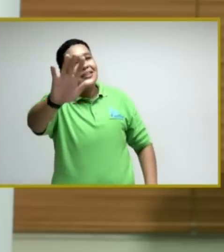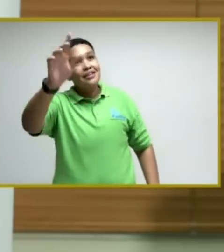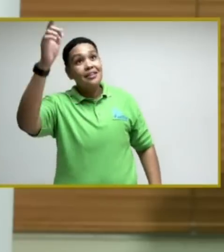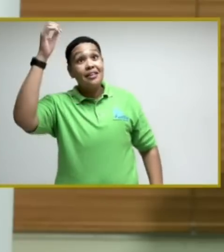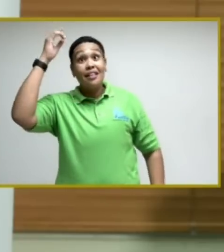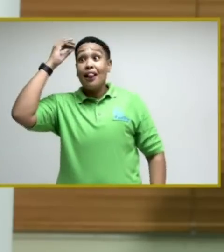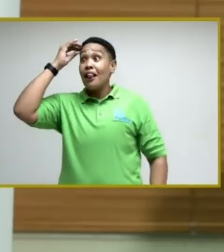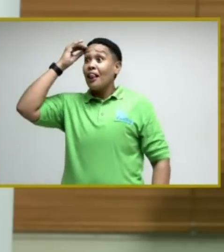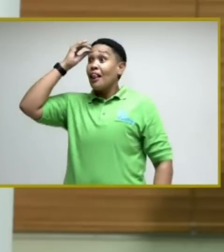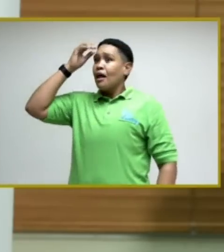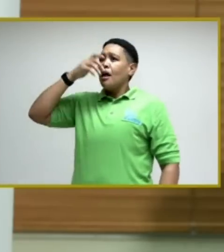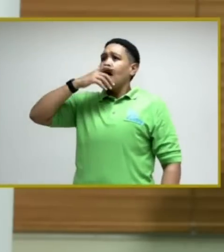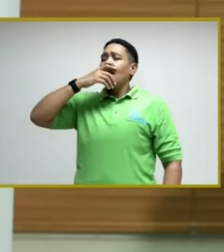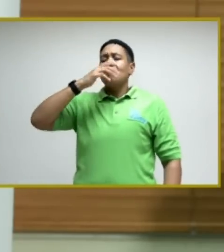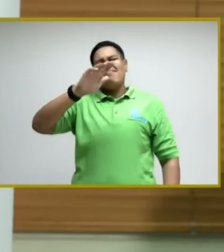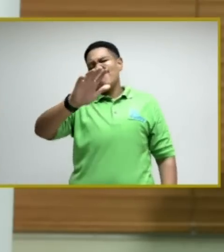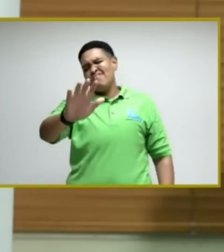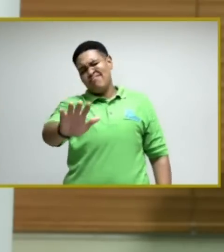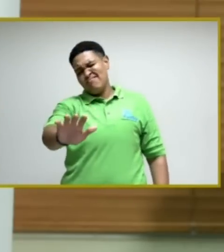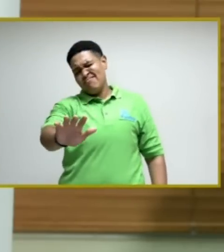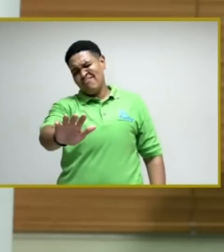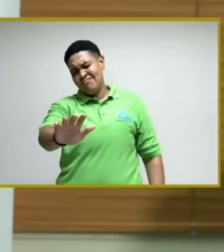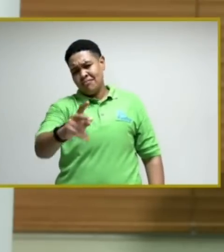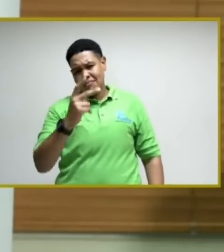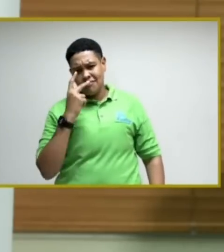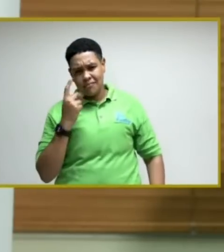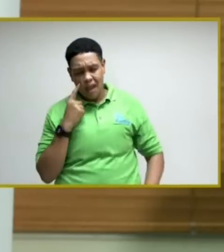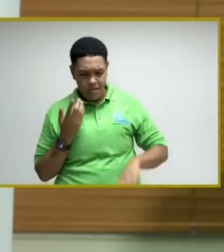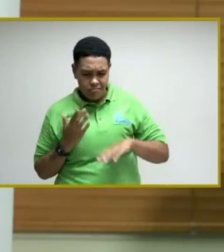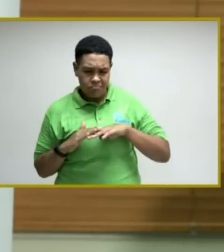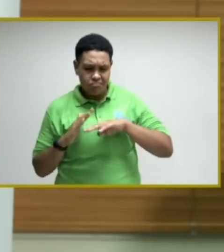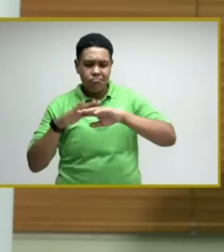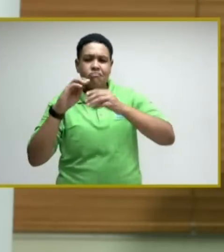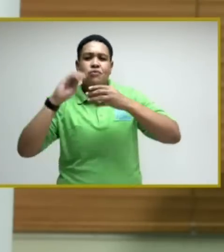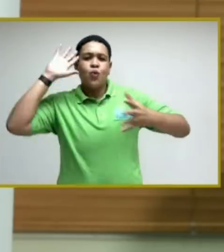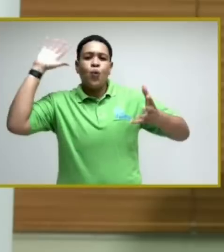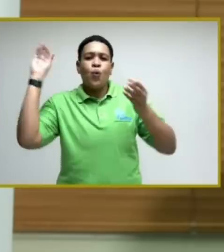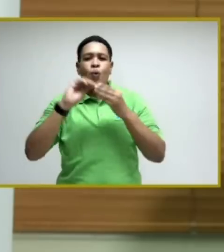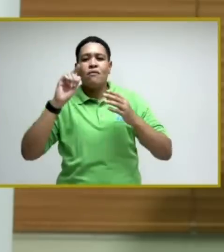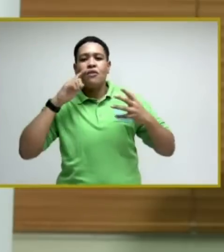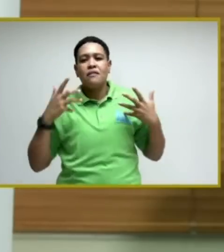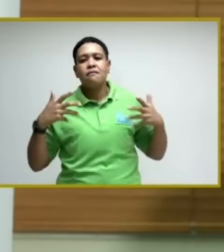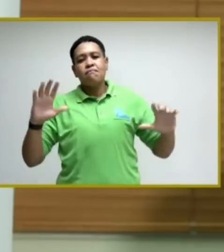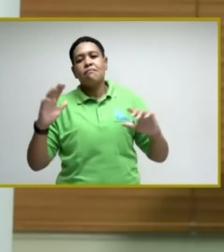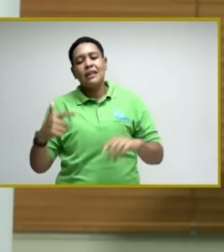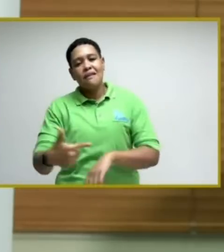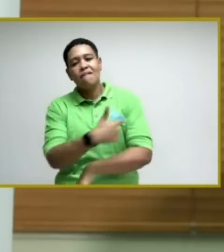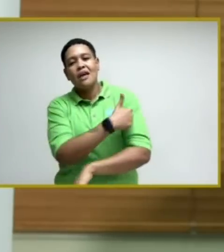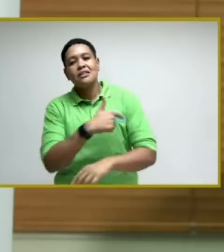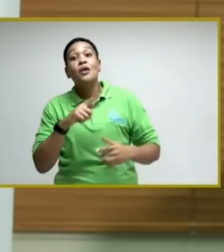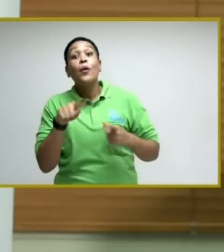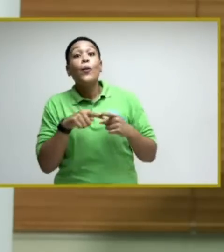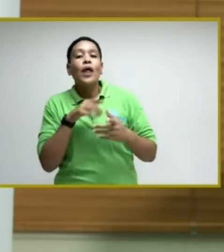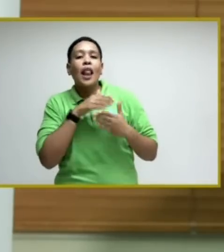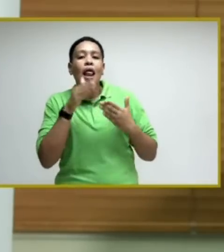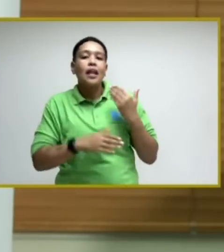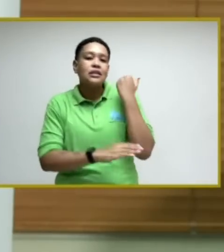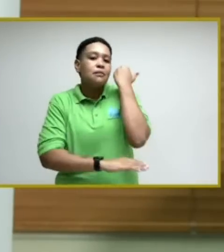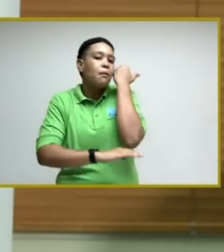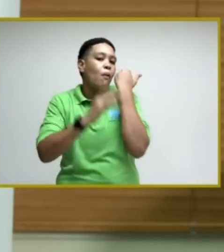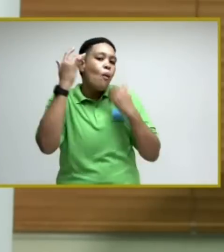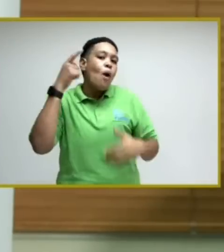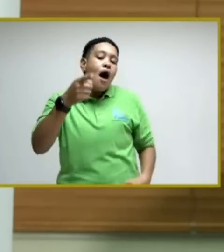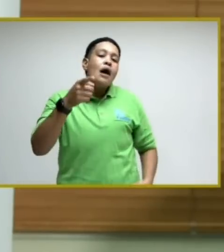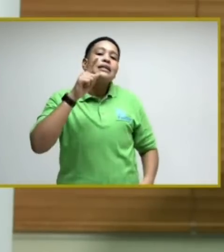will see a fairly significant increase in the overall completed vaccinated at the end of September because of